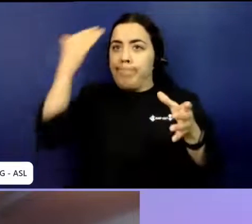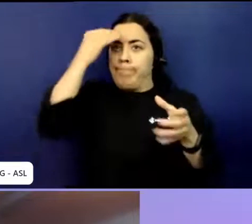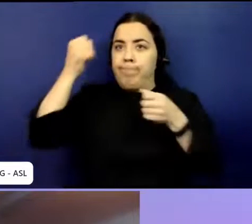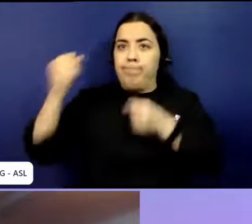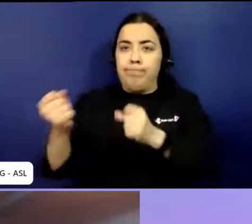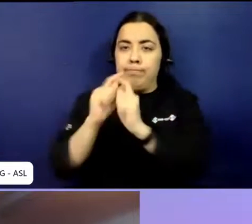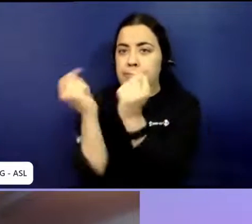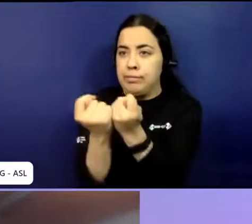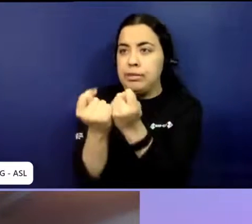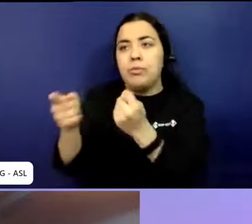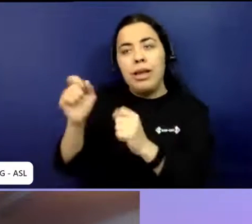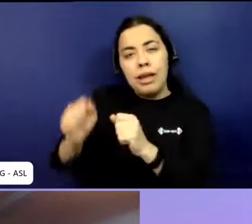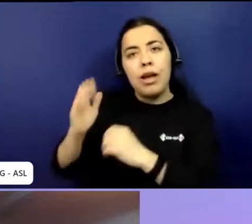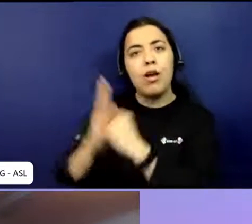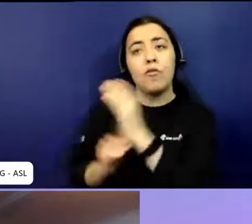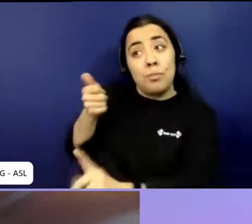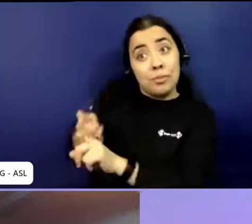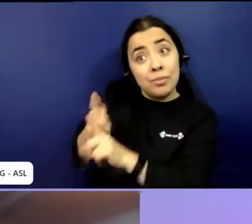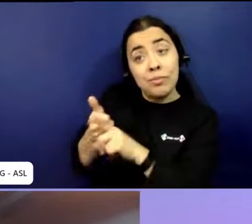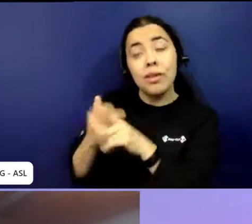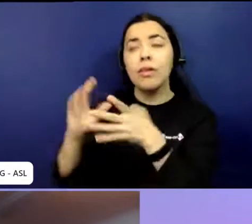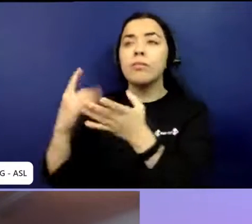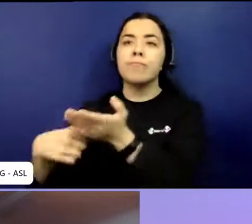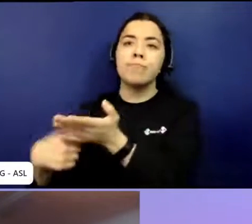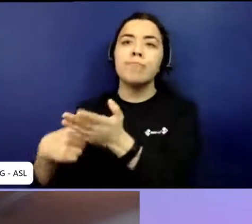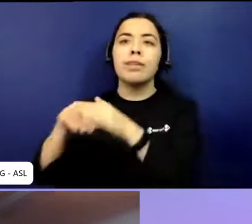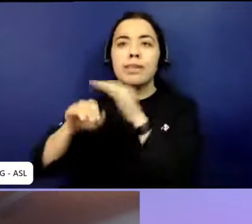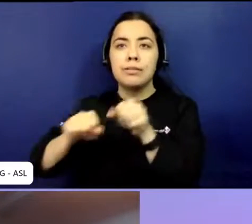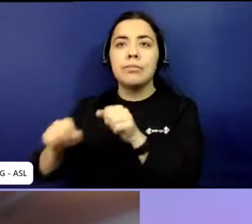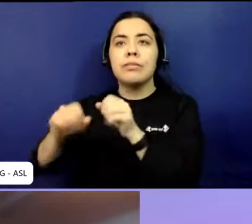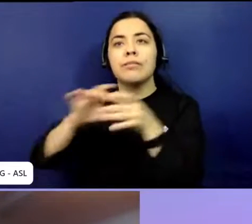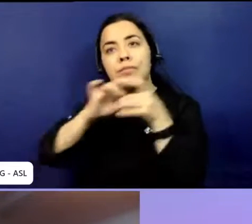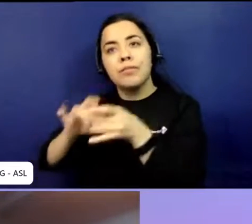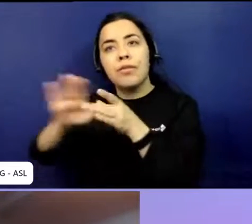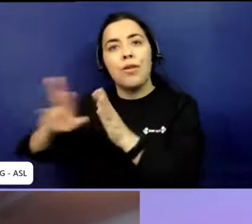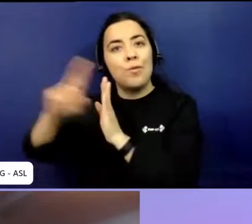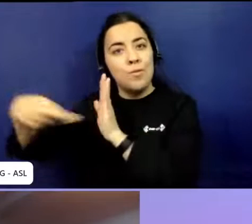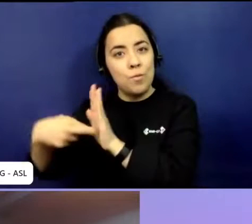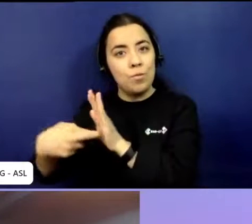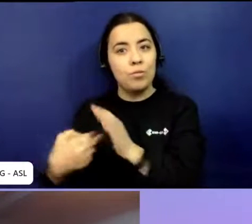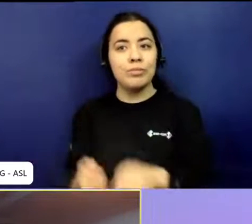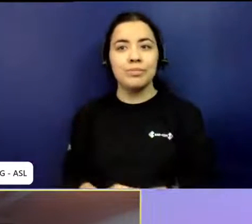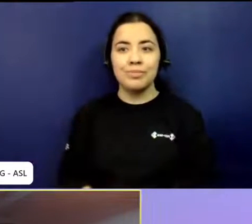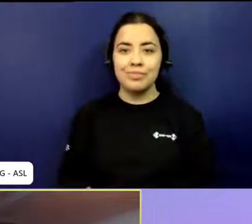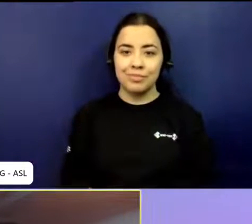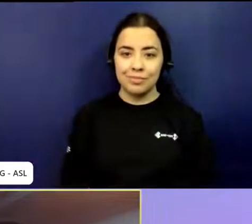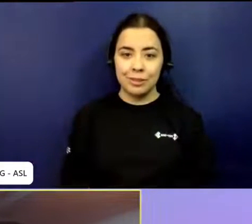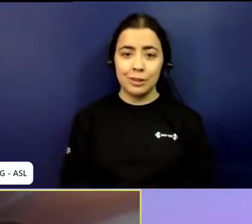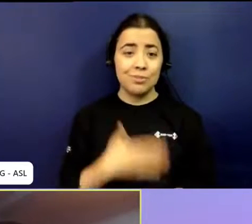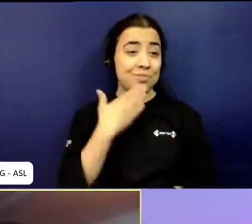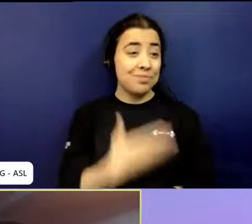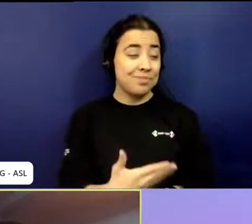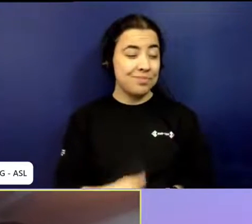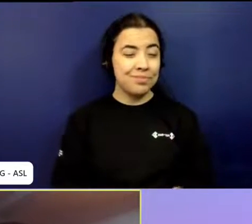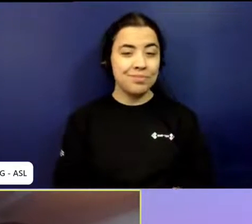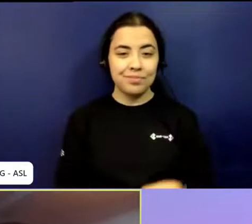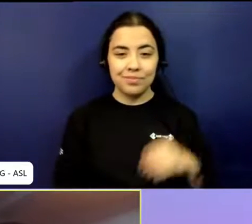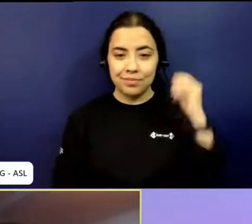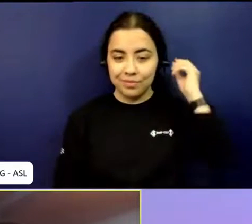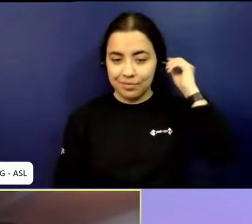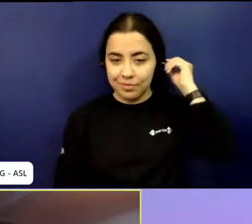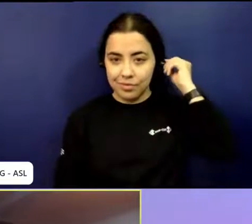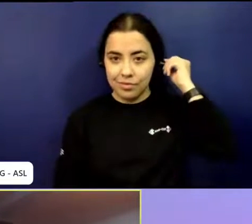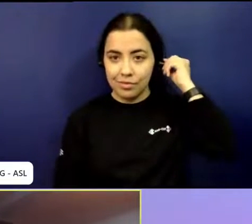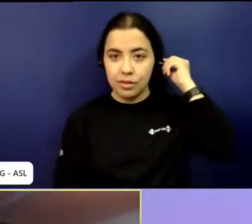they're comfortable speaking about the accessibility that relates to their role. All right, thanks. Next